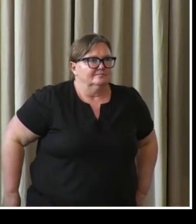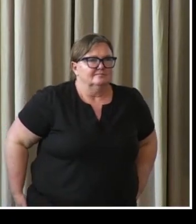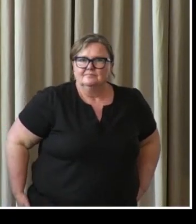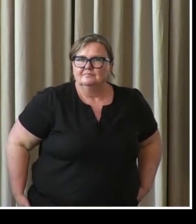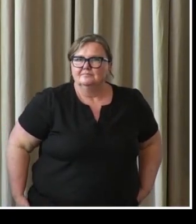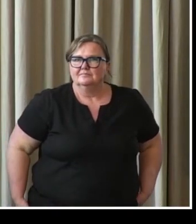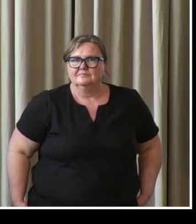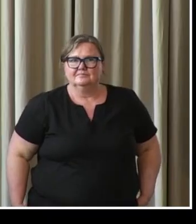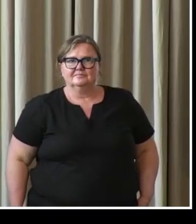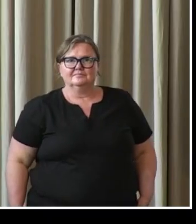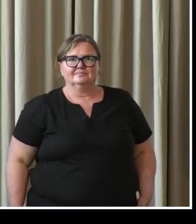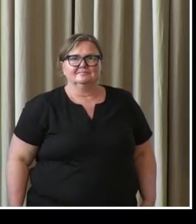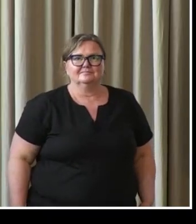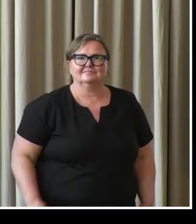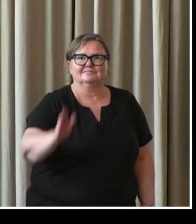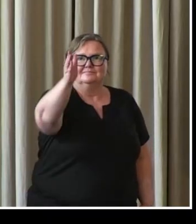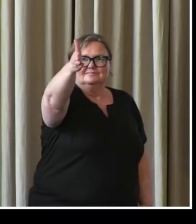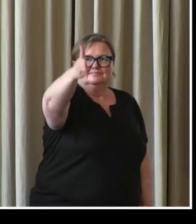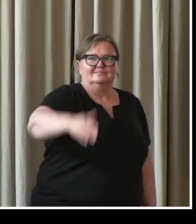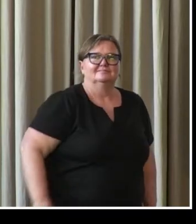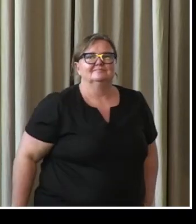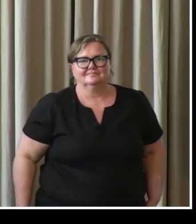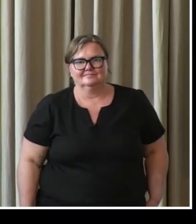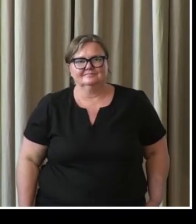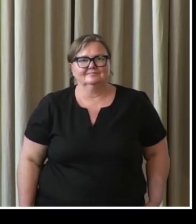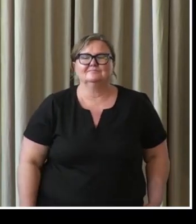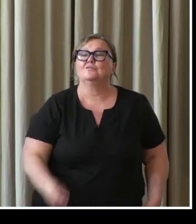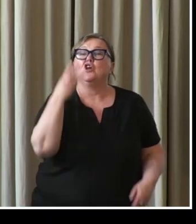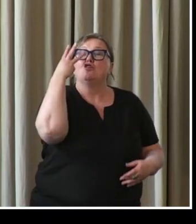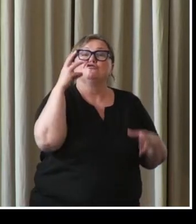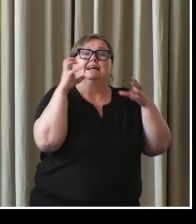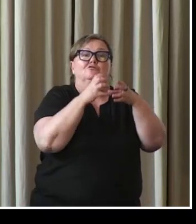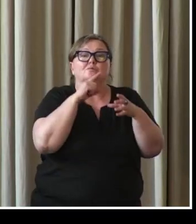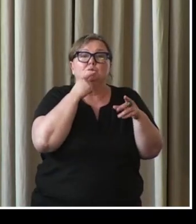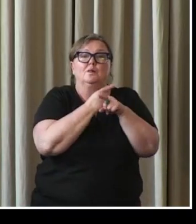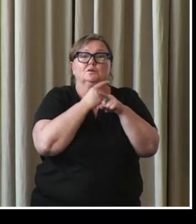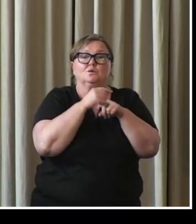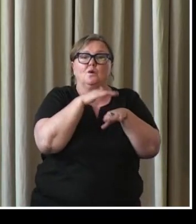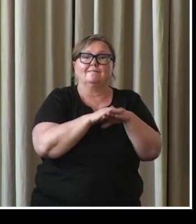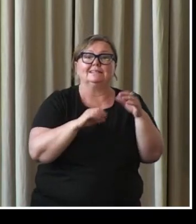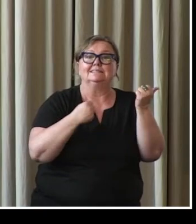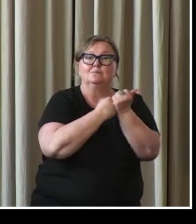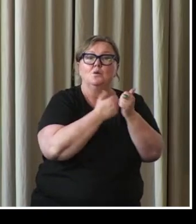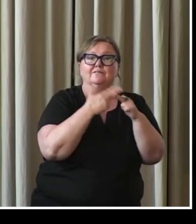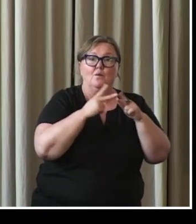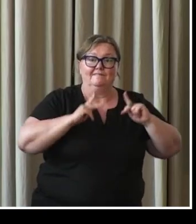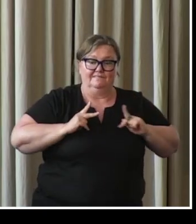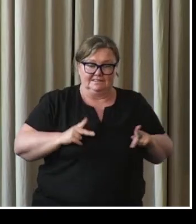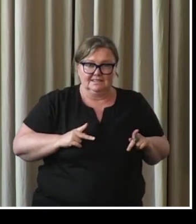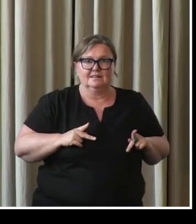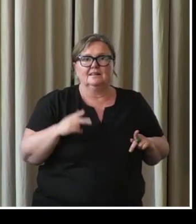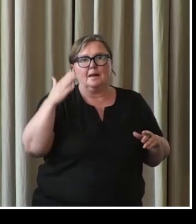which is, yes, here in the middle. We're going to have 3 groups talking about supports for physical,